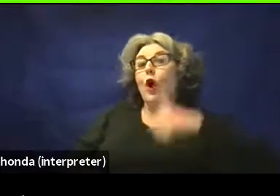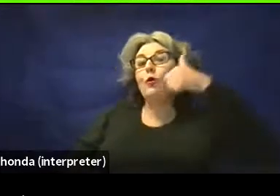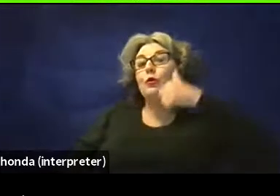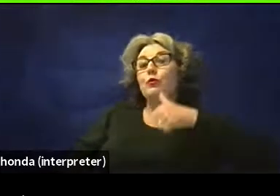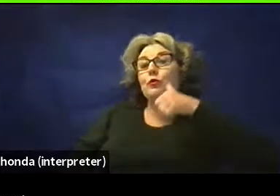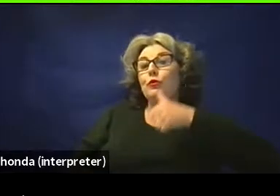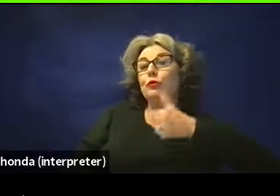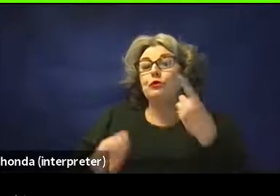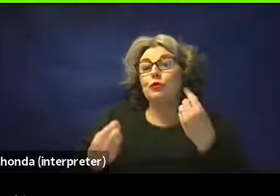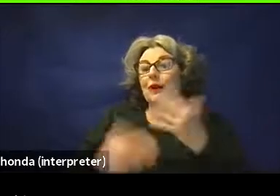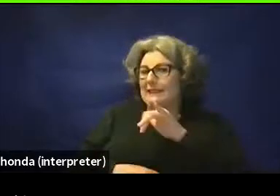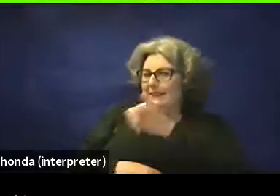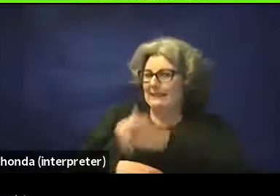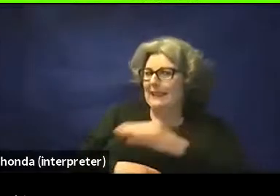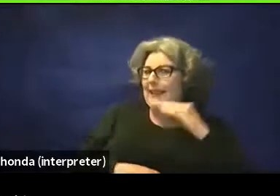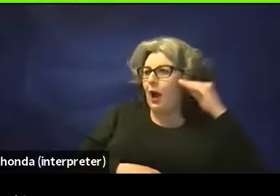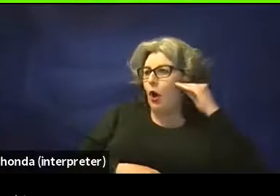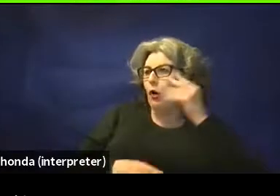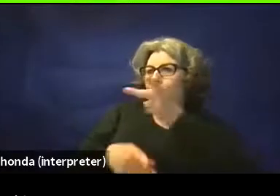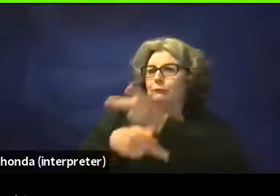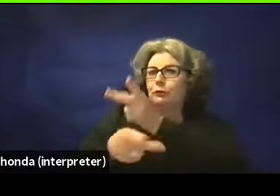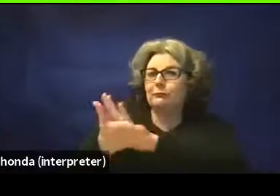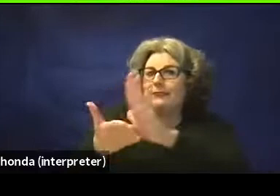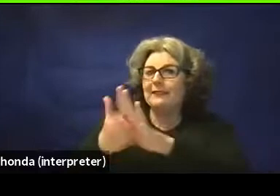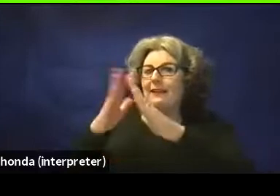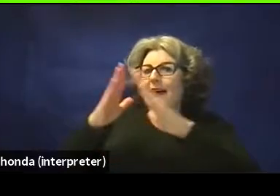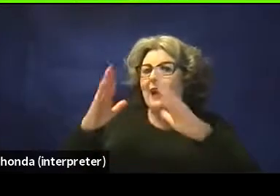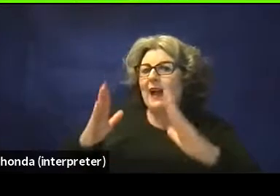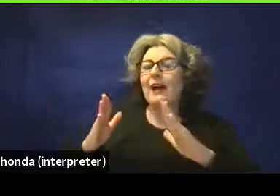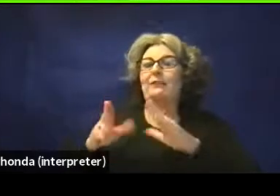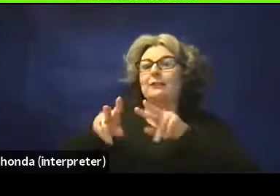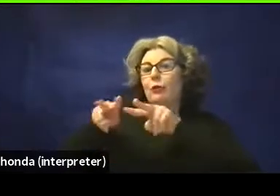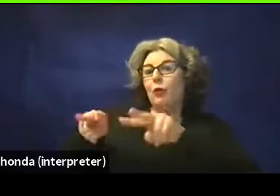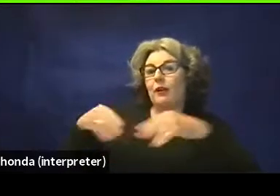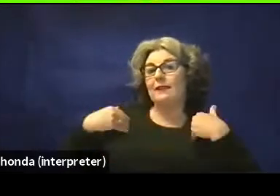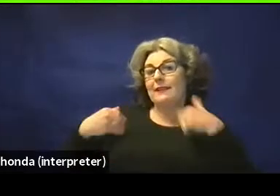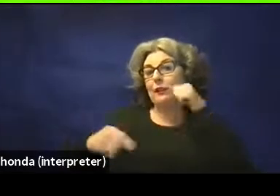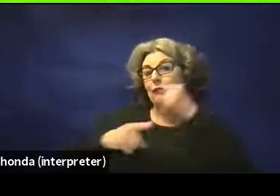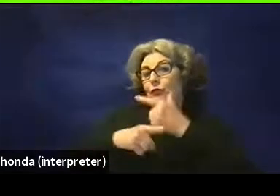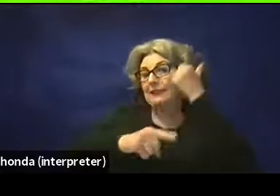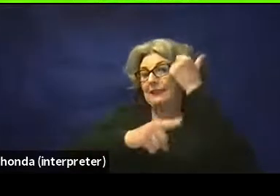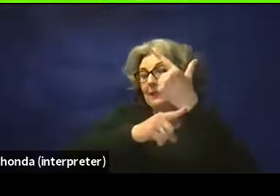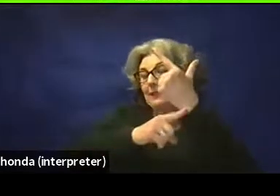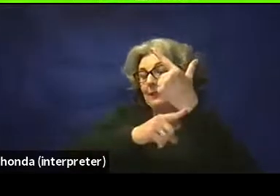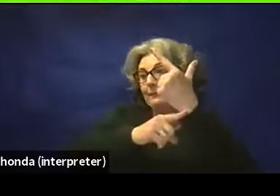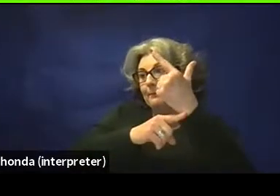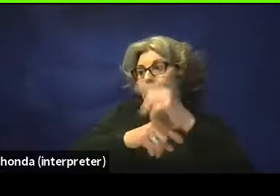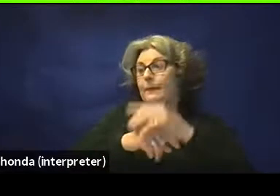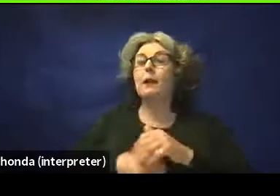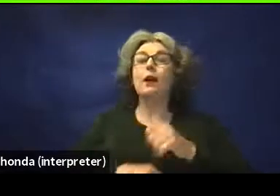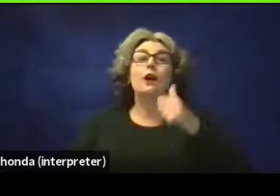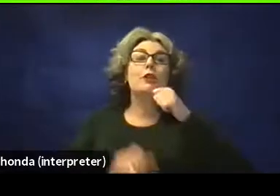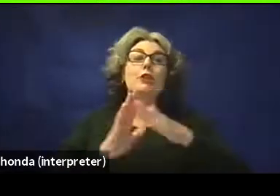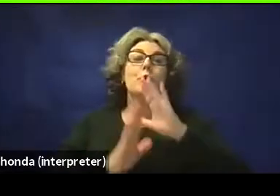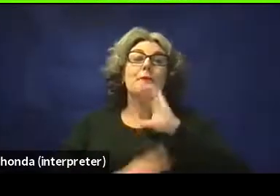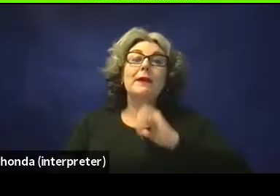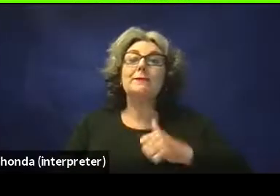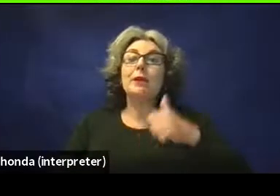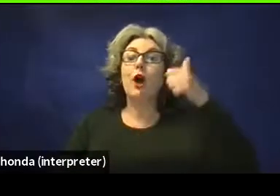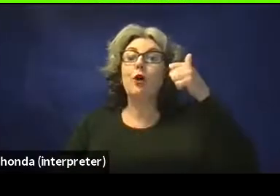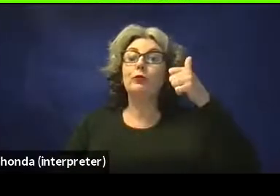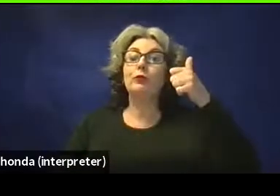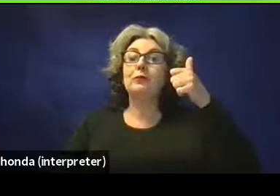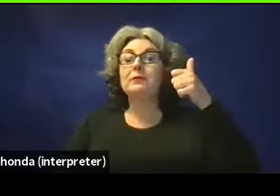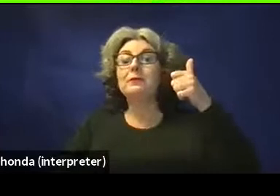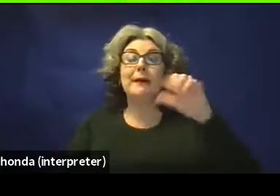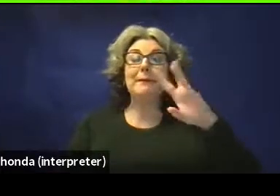need to stay behind at home to do chores and look after siblings. And as a girl gets older, even if she finishes, let's say,